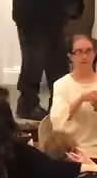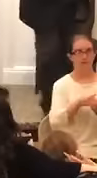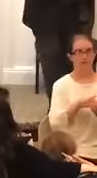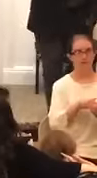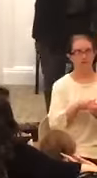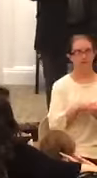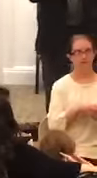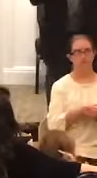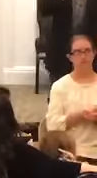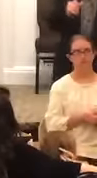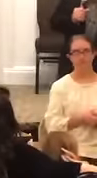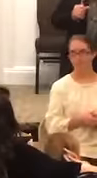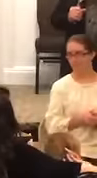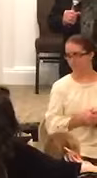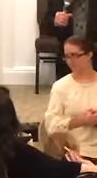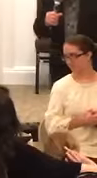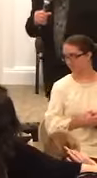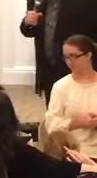it's relevant here.